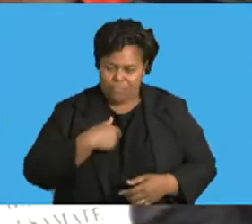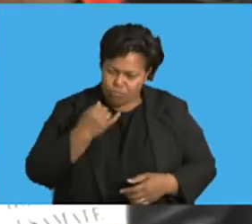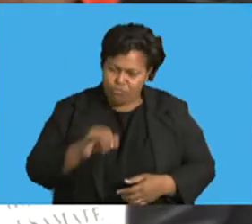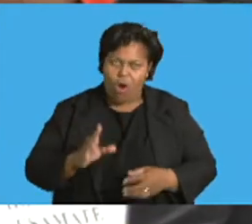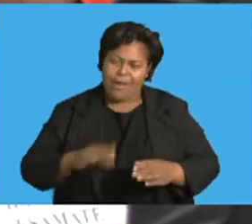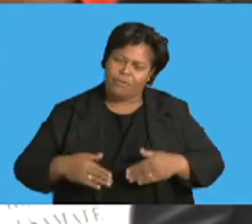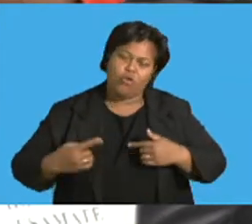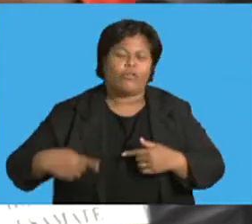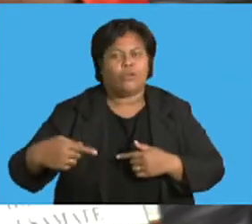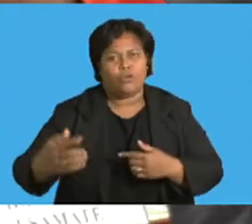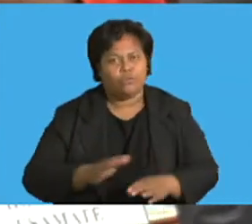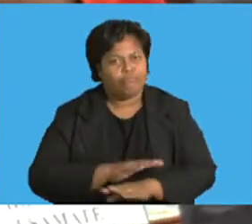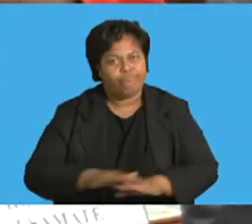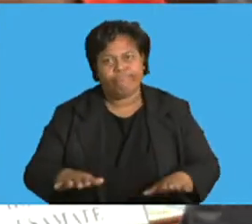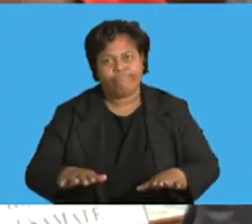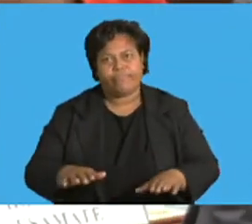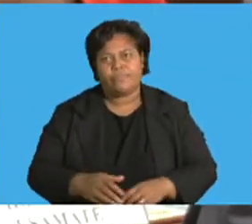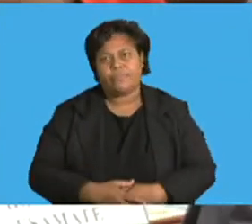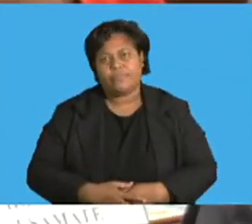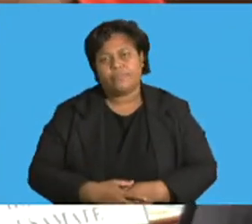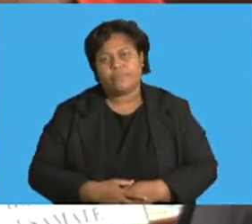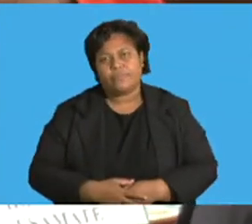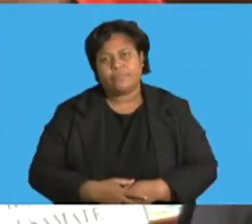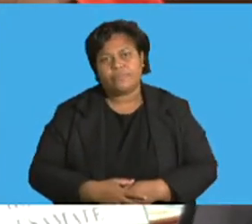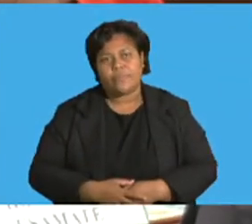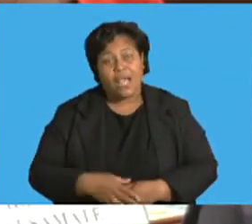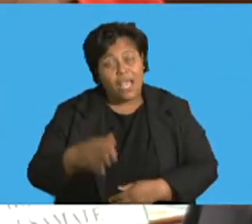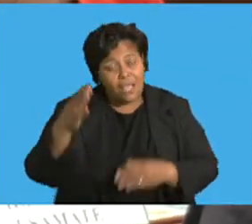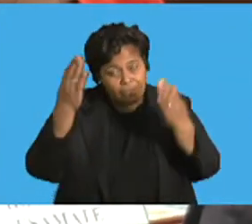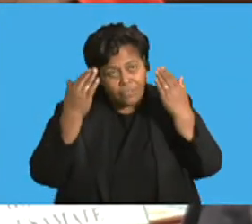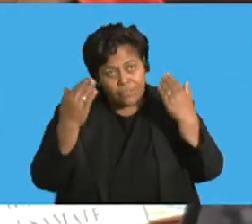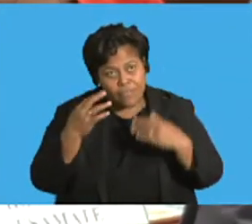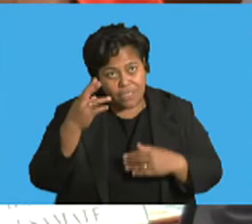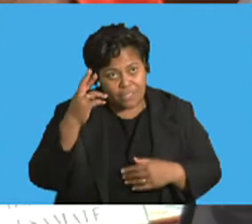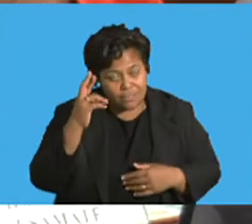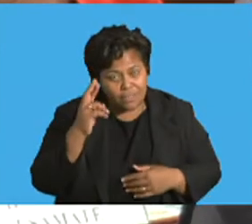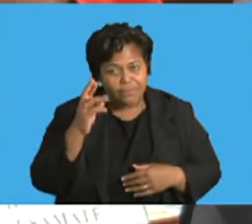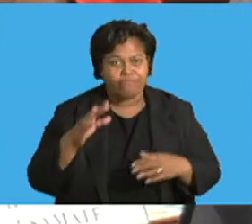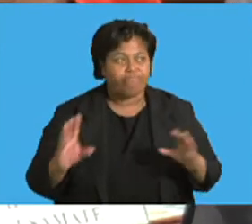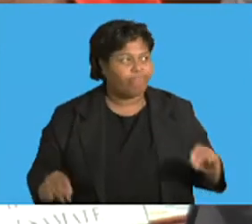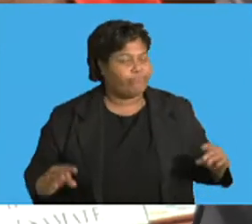along. Mr. Speaker, sir. Mr. Speaker, sir. Mr. Speaker, sir.